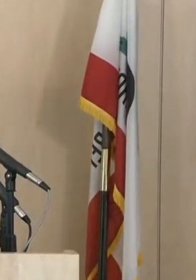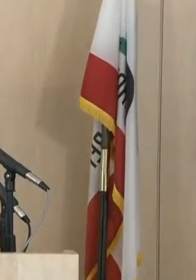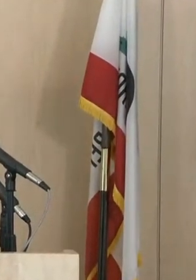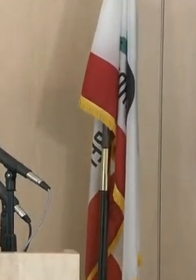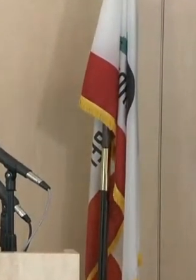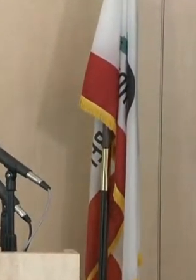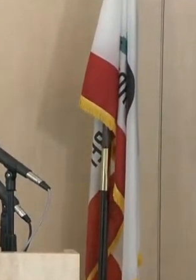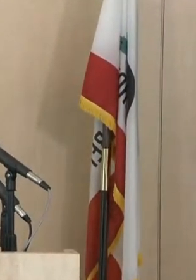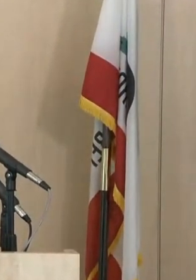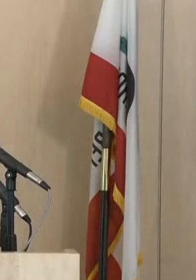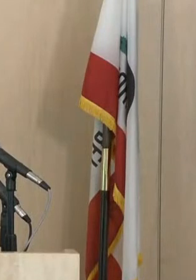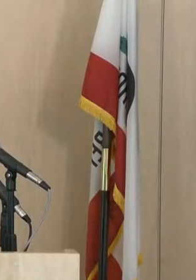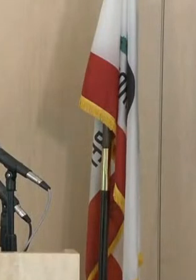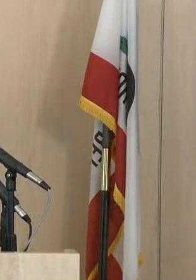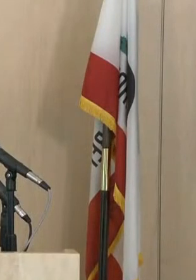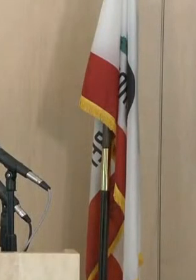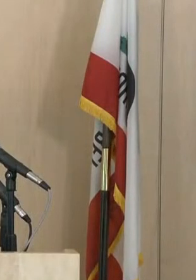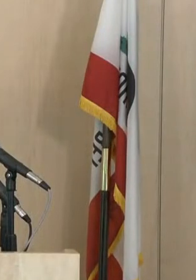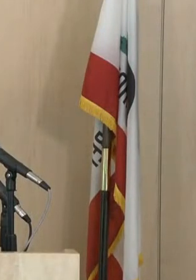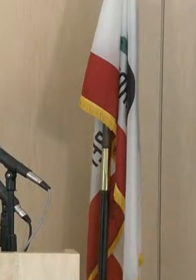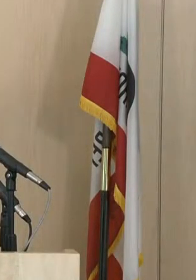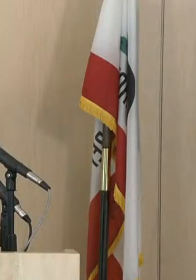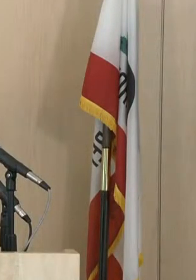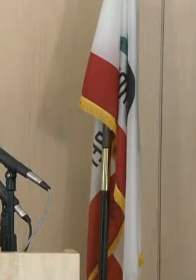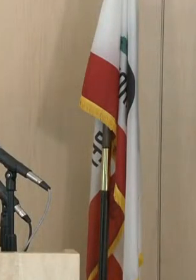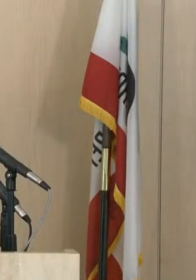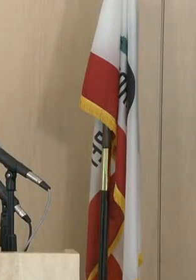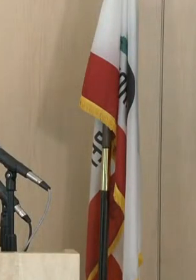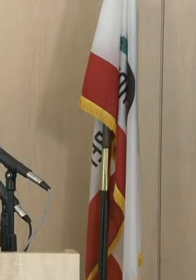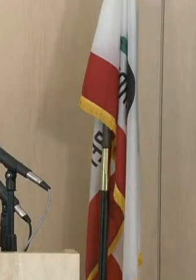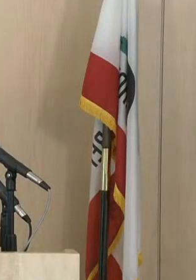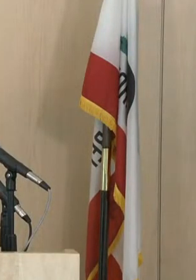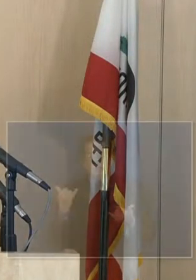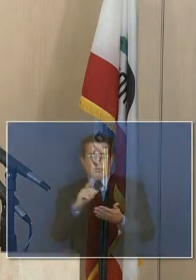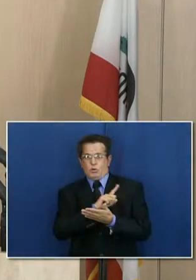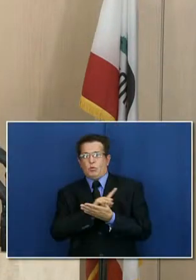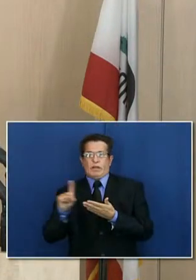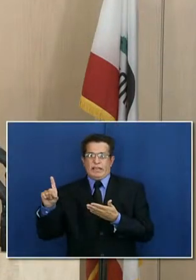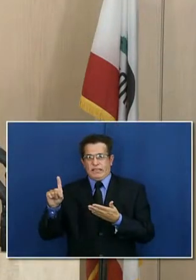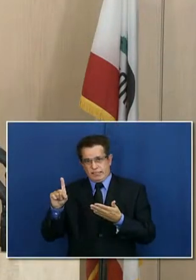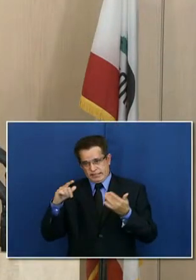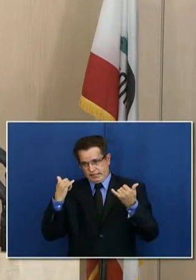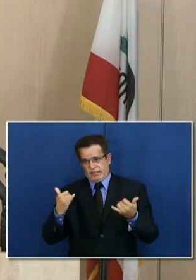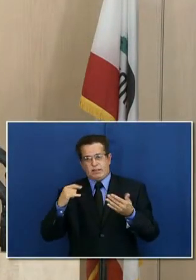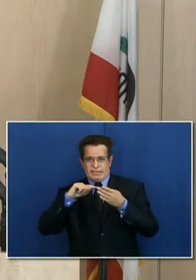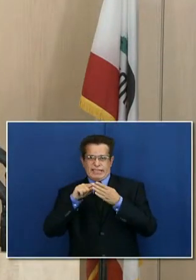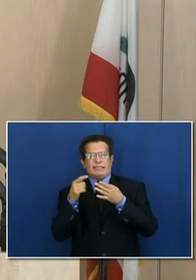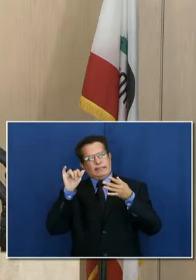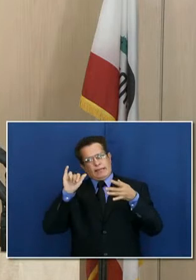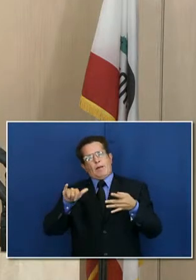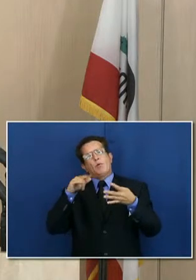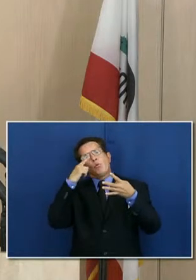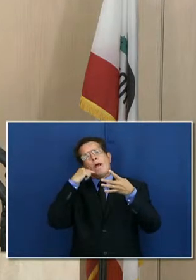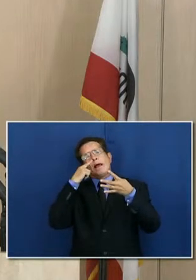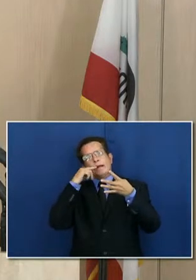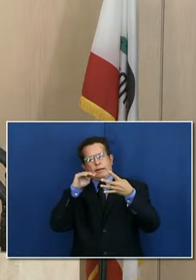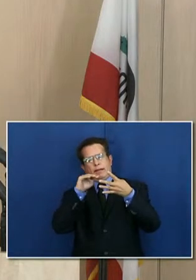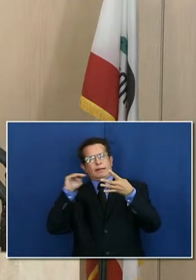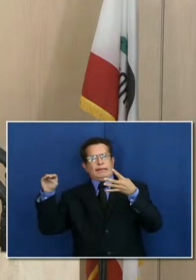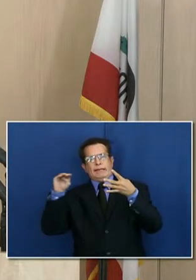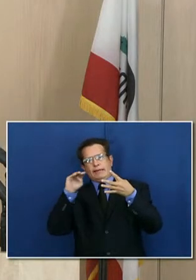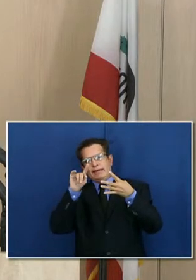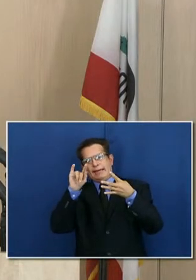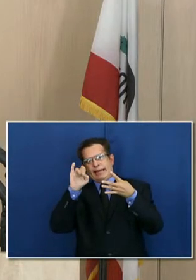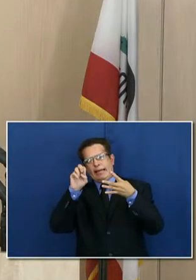Good afternoon, and thank you for joining us. We start again this week with the county in the red tier, but